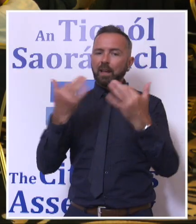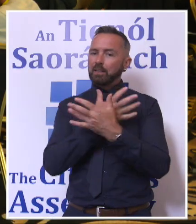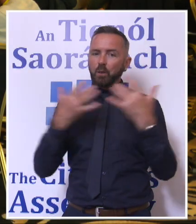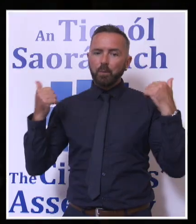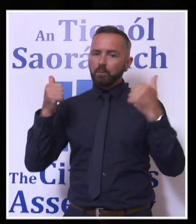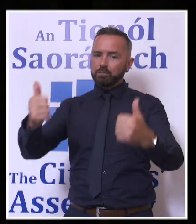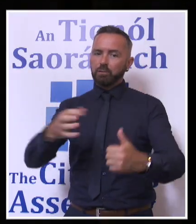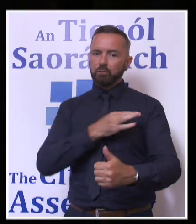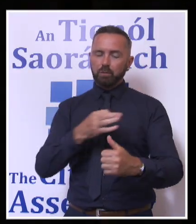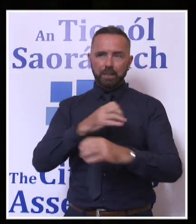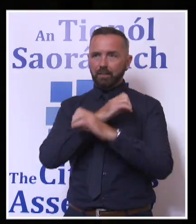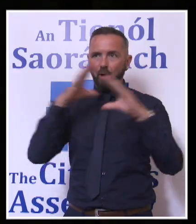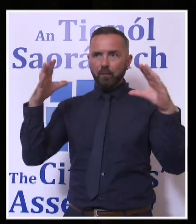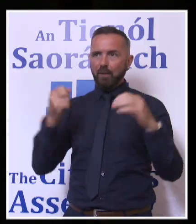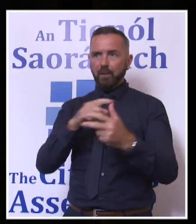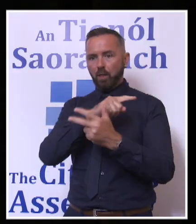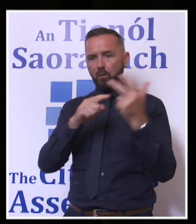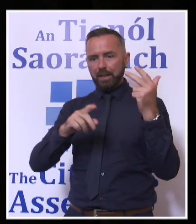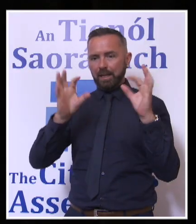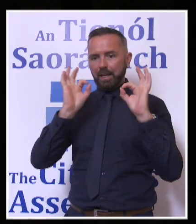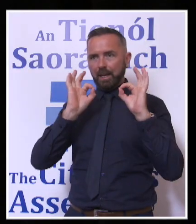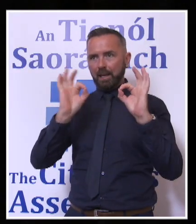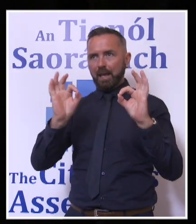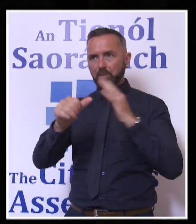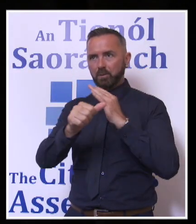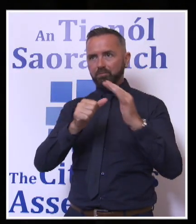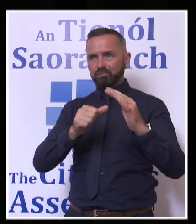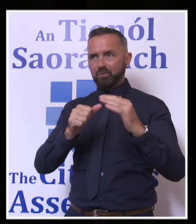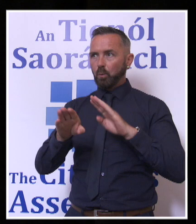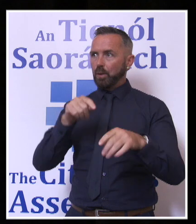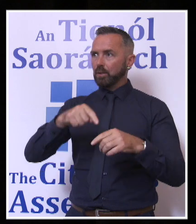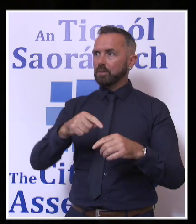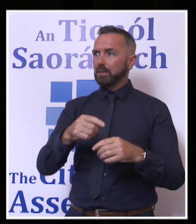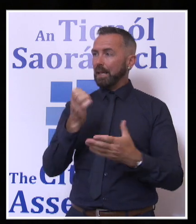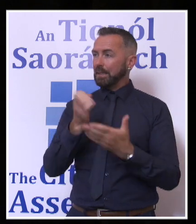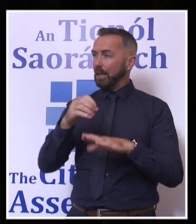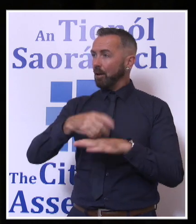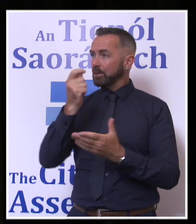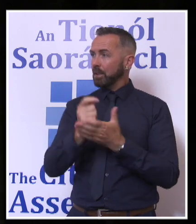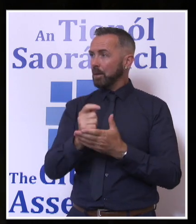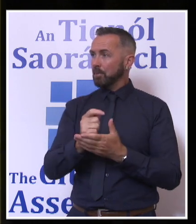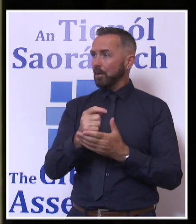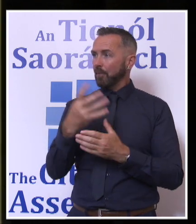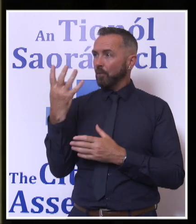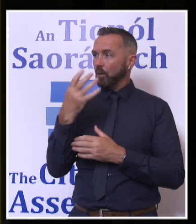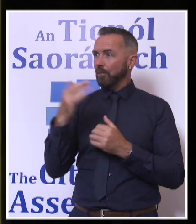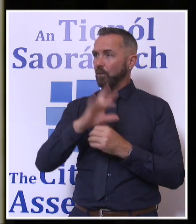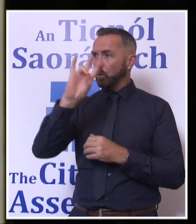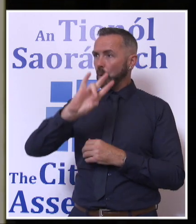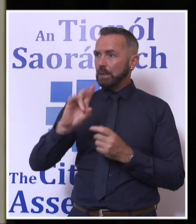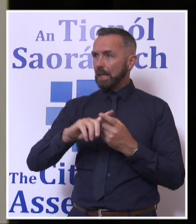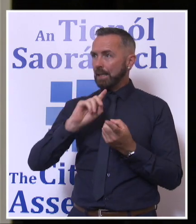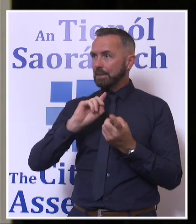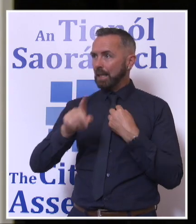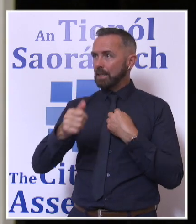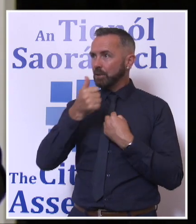It's quite obvious we have three experts with us this afternoon. We're bang on time, 4 p.m. for a Q&A. So thank you to